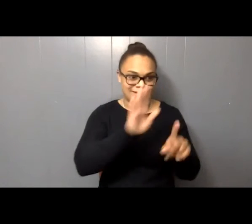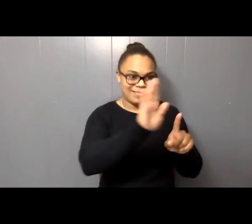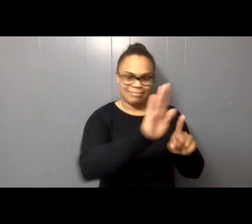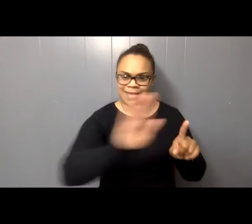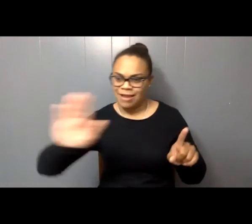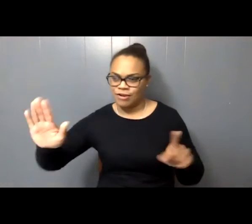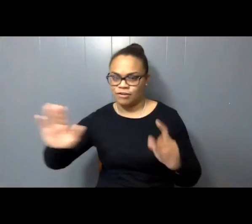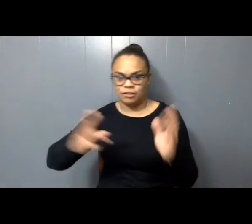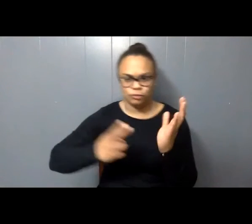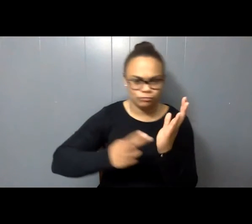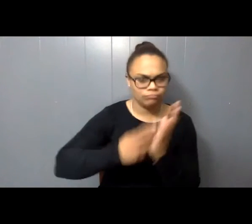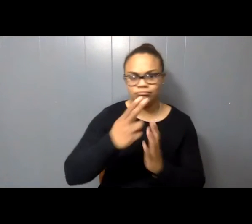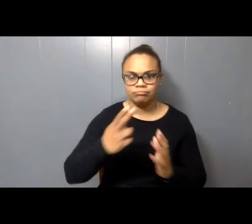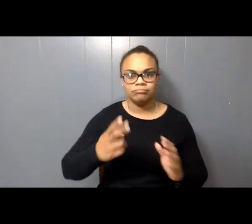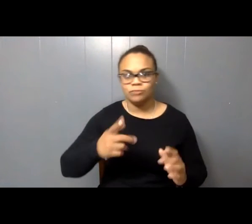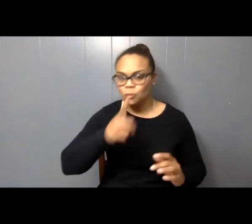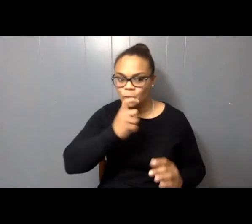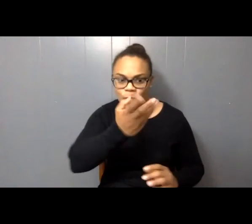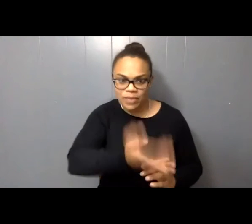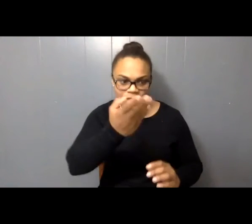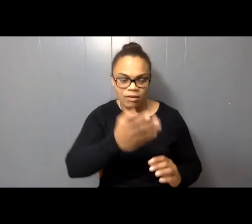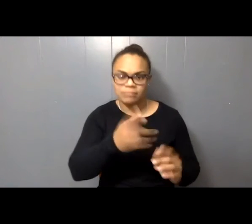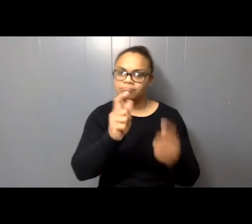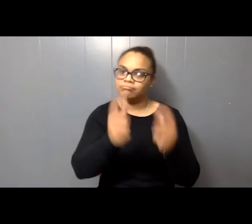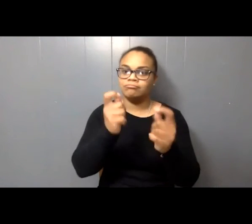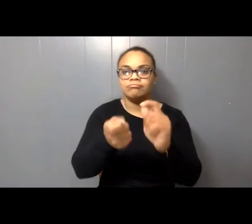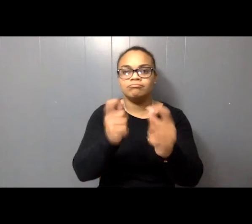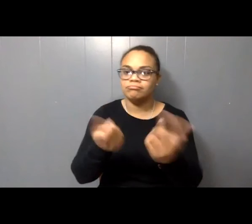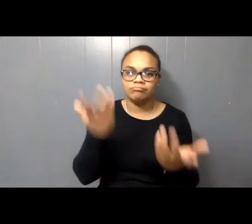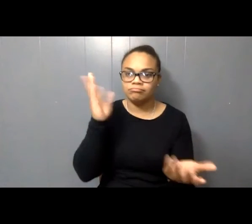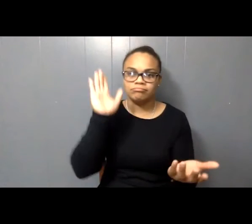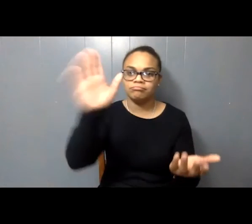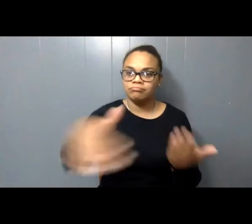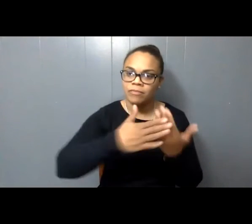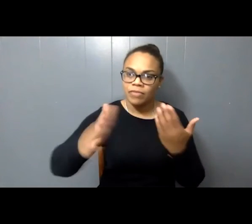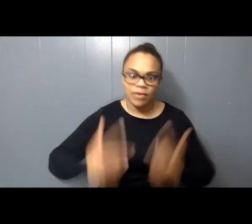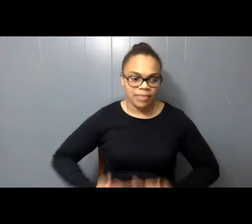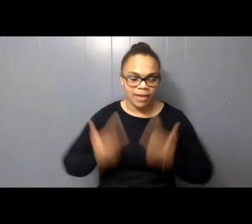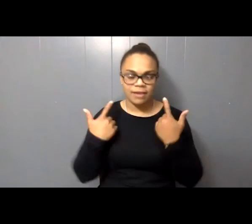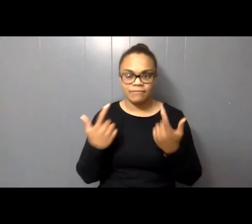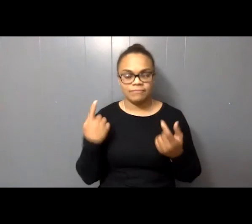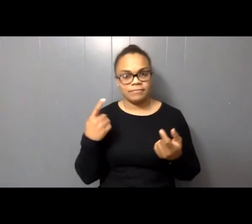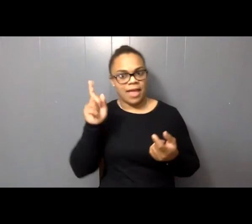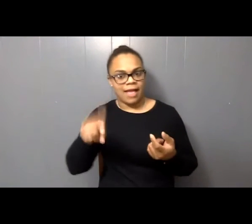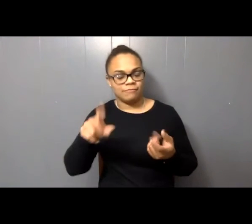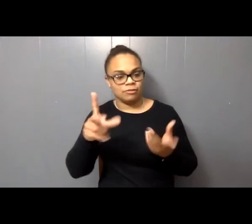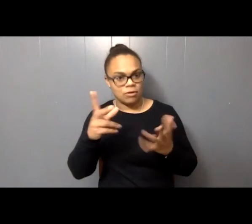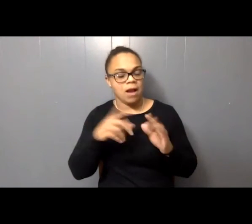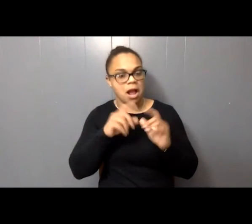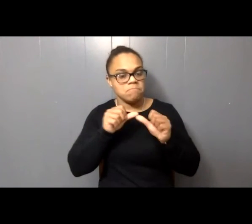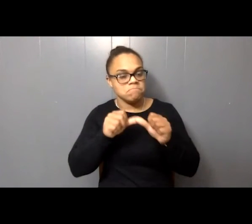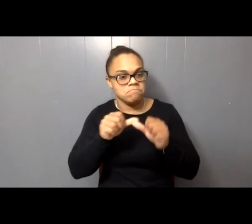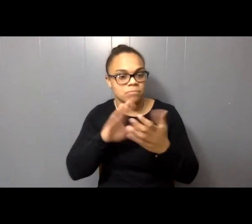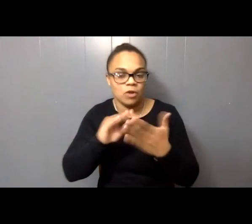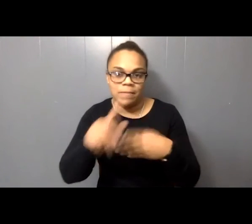important to keep learning in order to keep up with that. And then another part of learning is